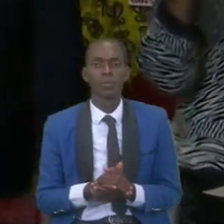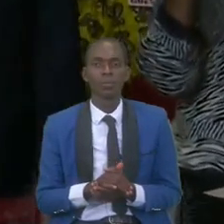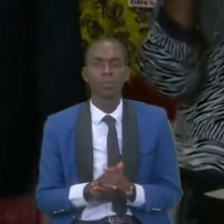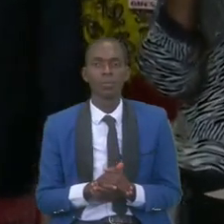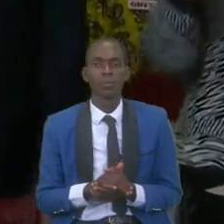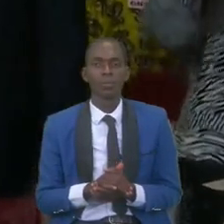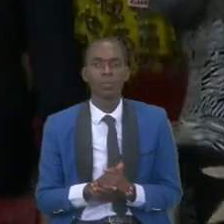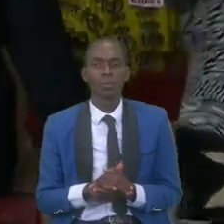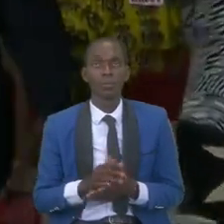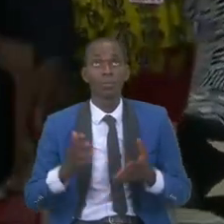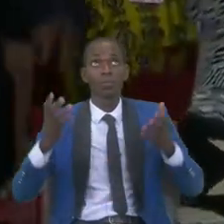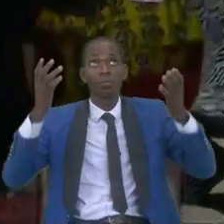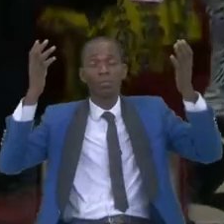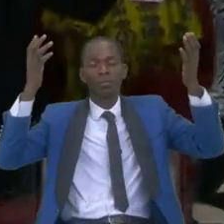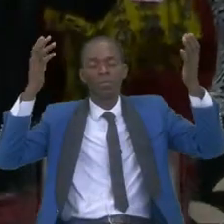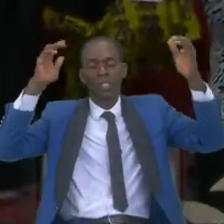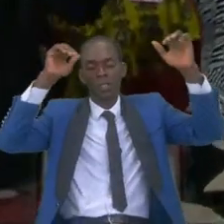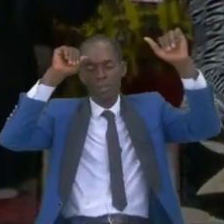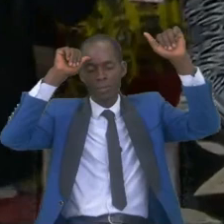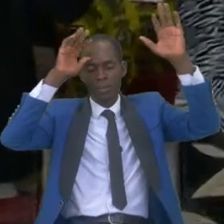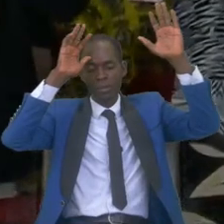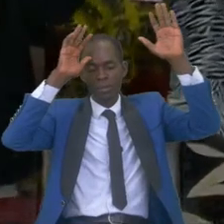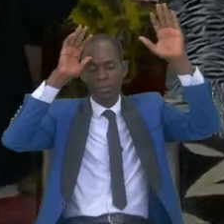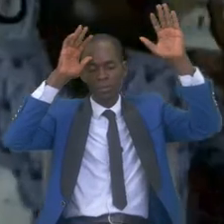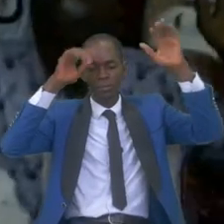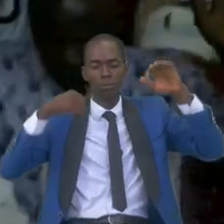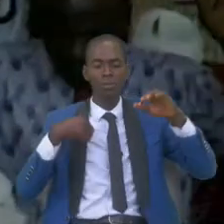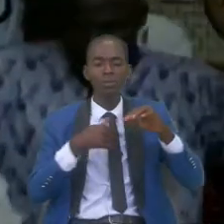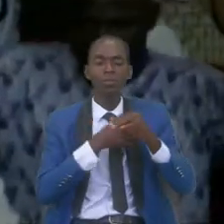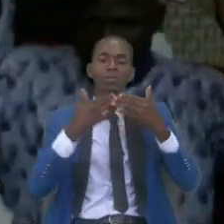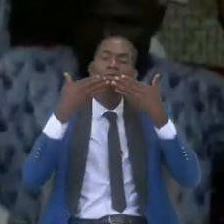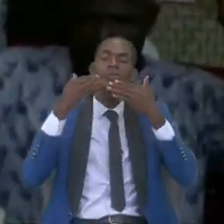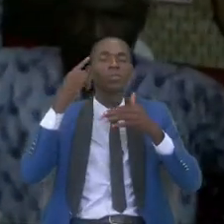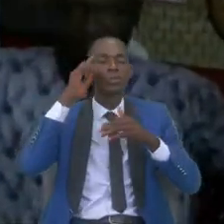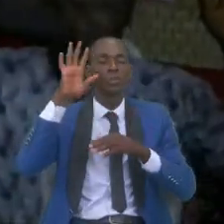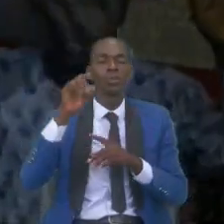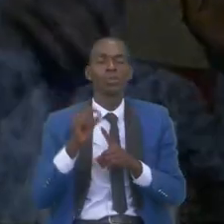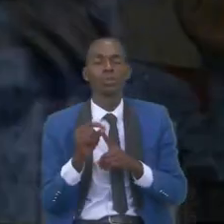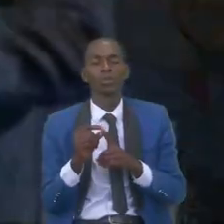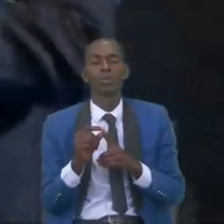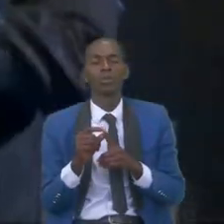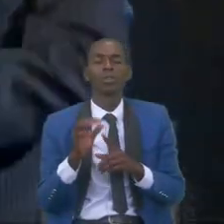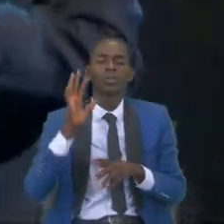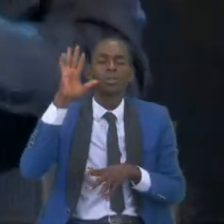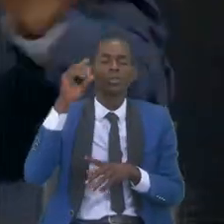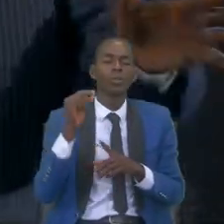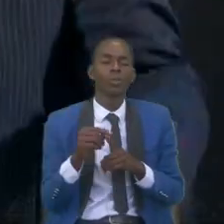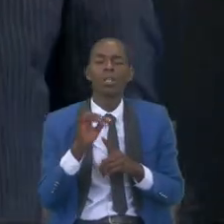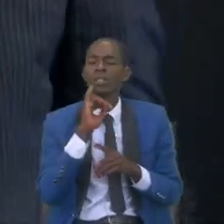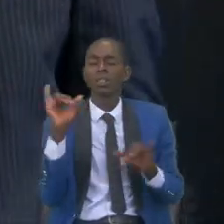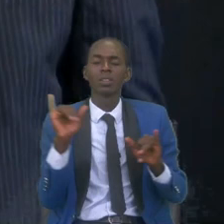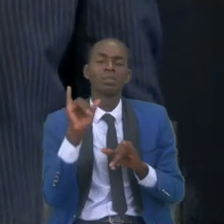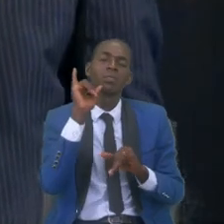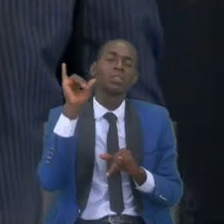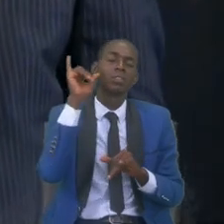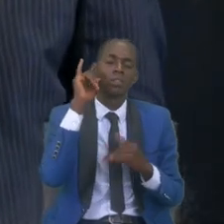Raise up those hands. Father, we thank you for your word. Your word the same yesterday, today,